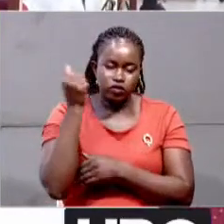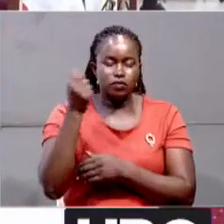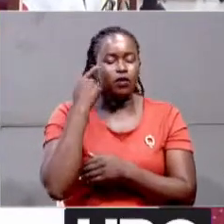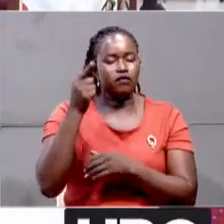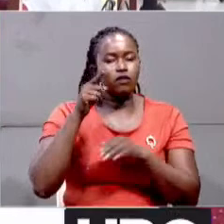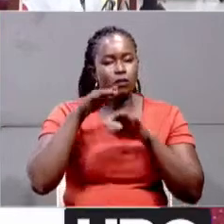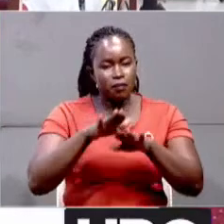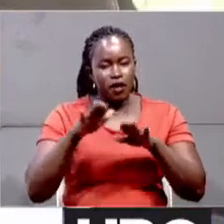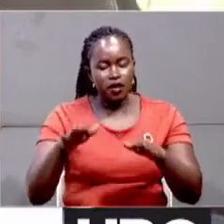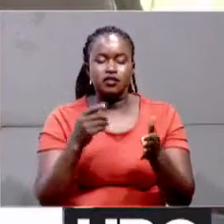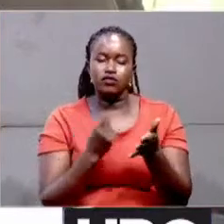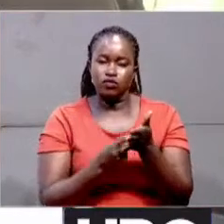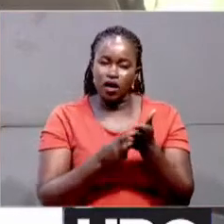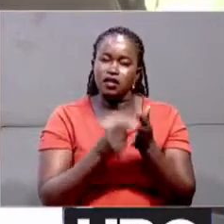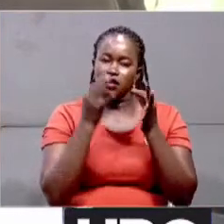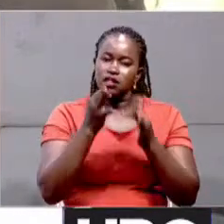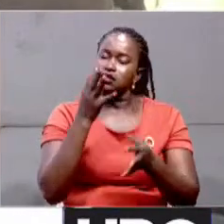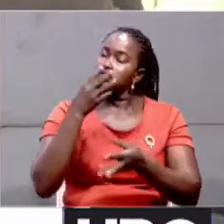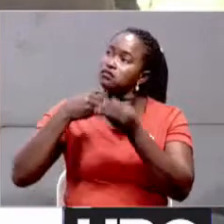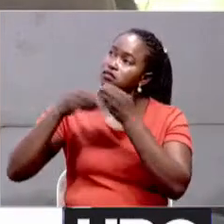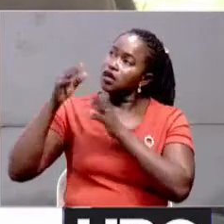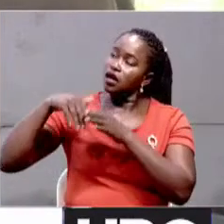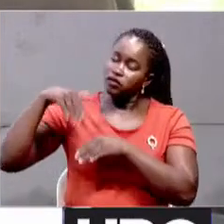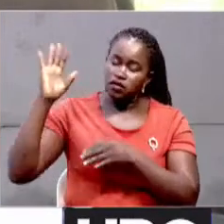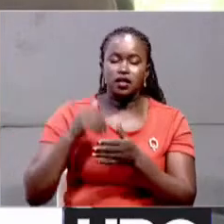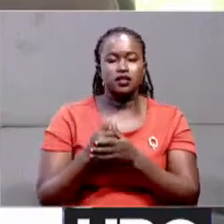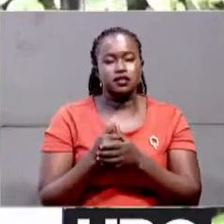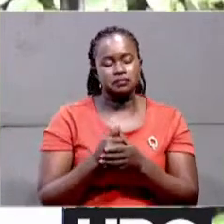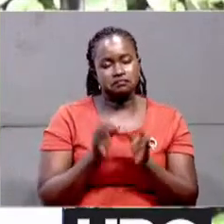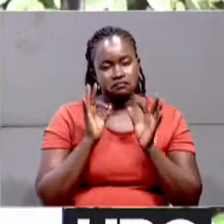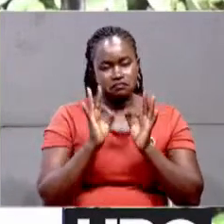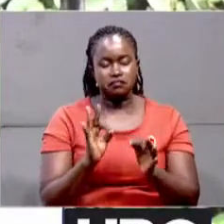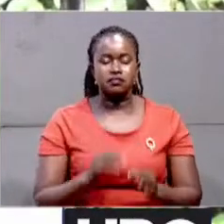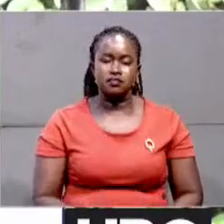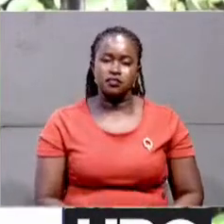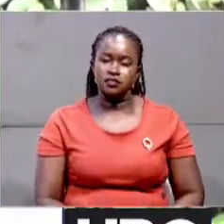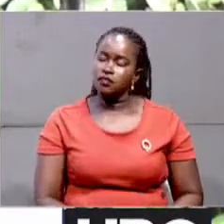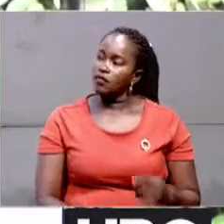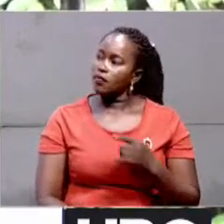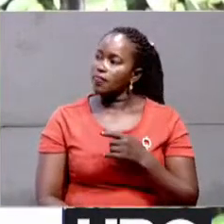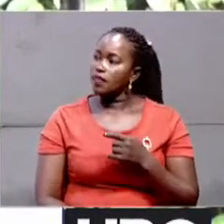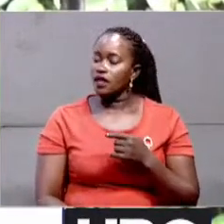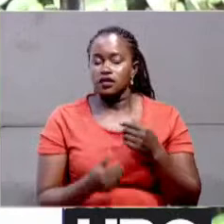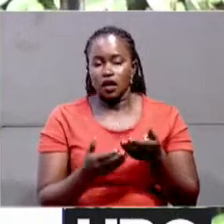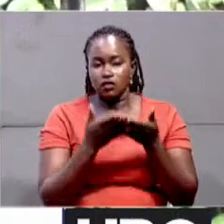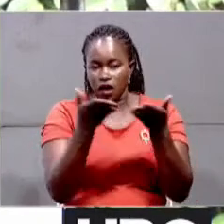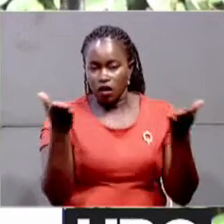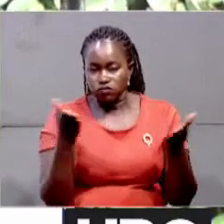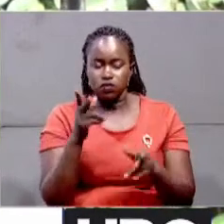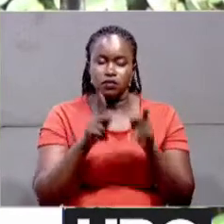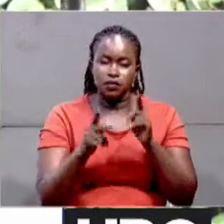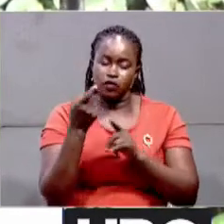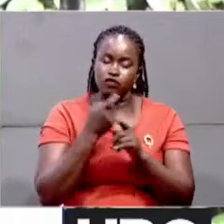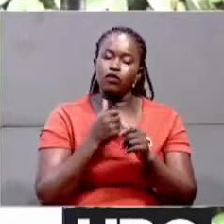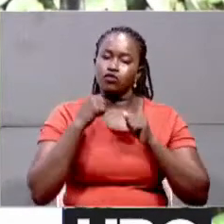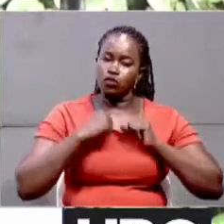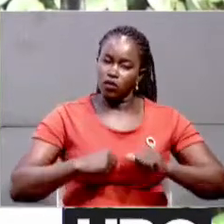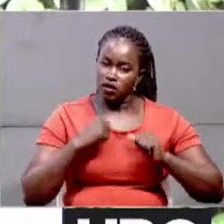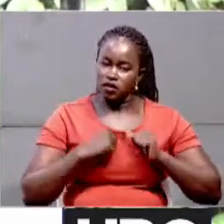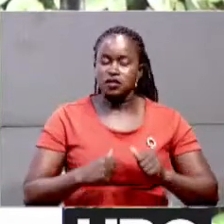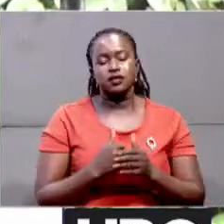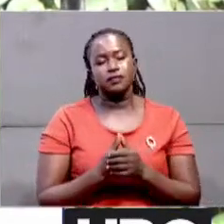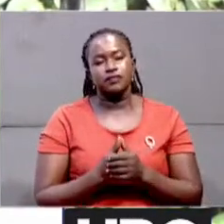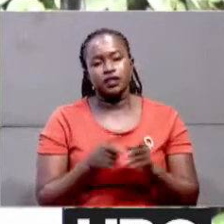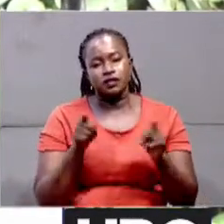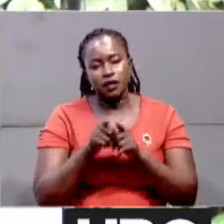marketing Ugandan exports remains exclusive. In this audience, there are people from tourism who will be in it. There are